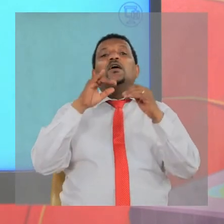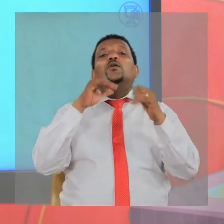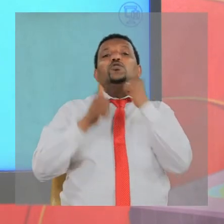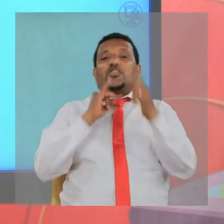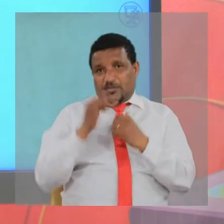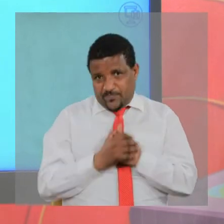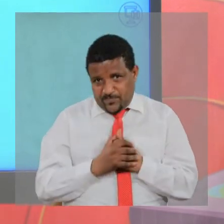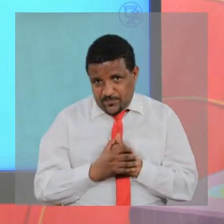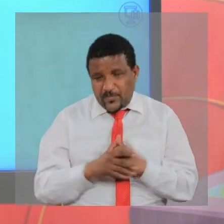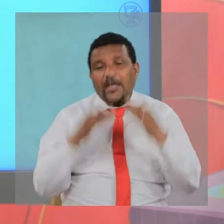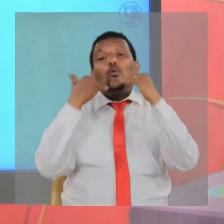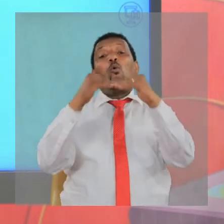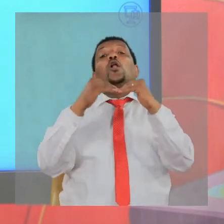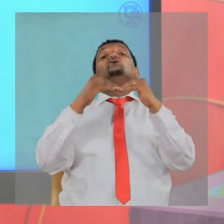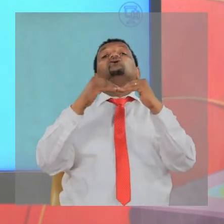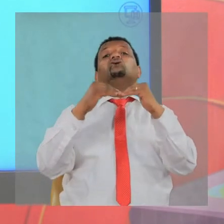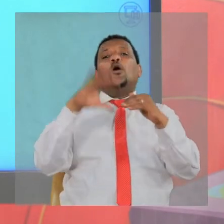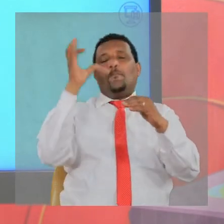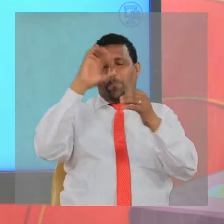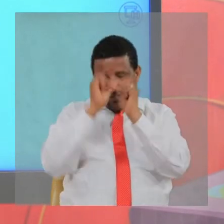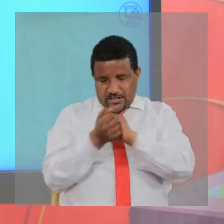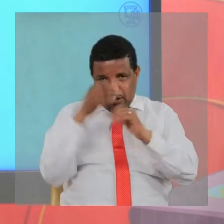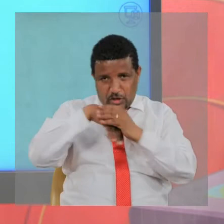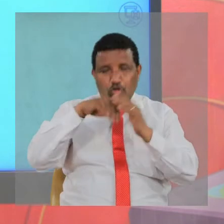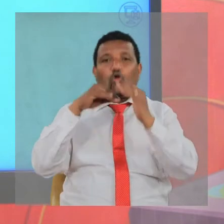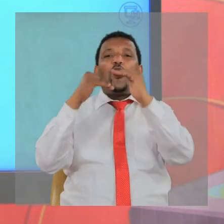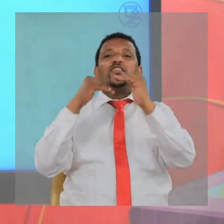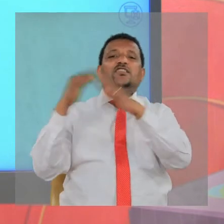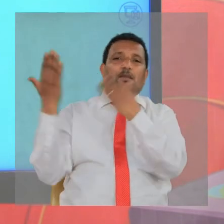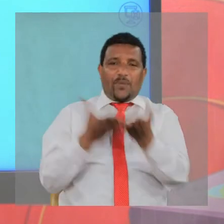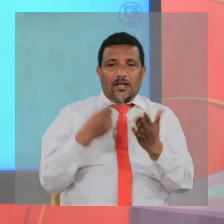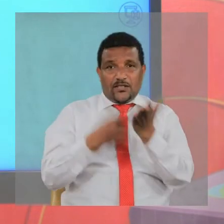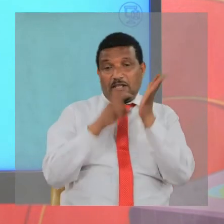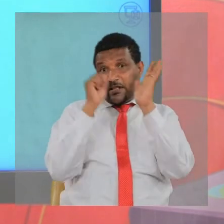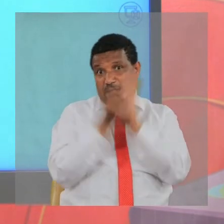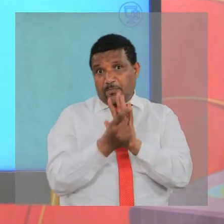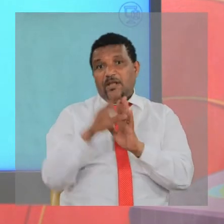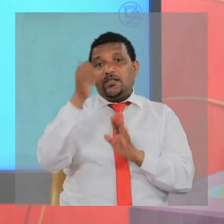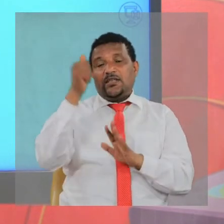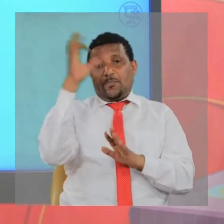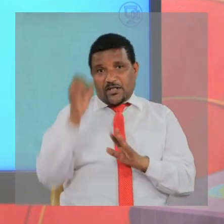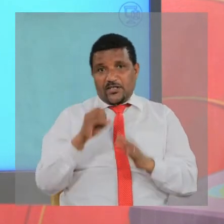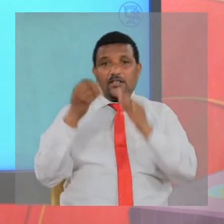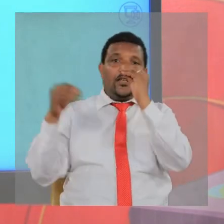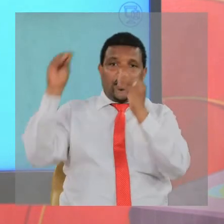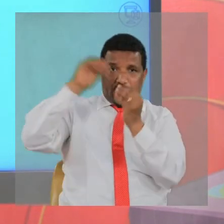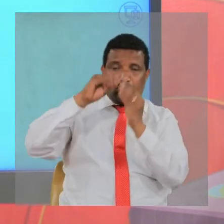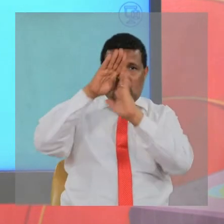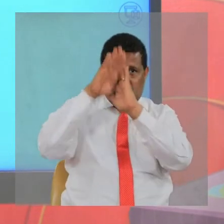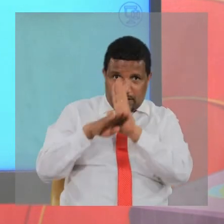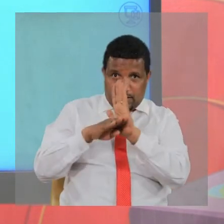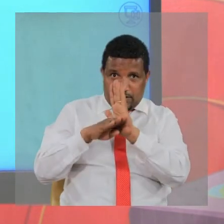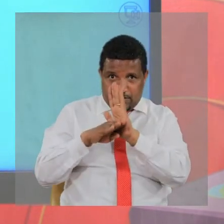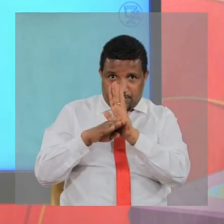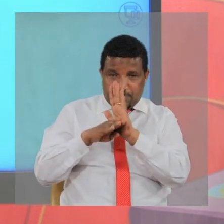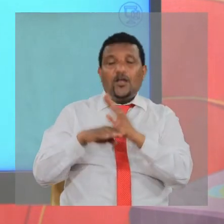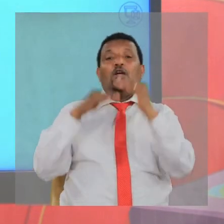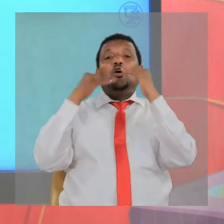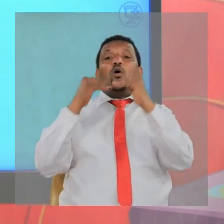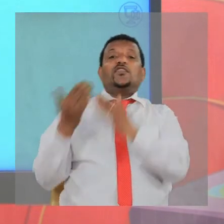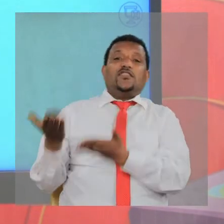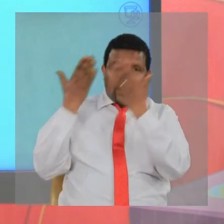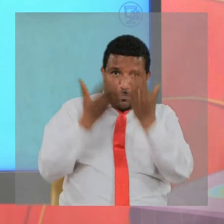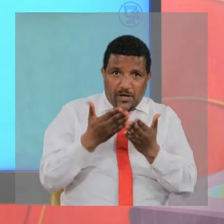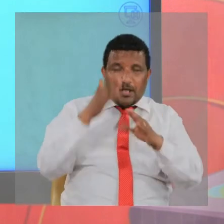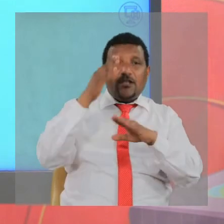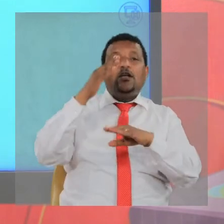is equal to the percentage change in quantity supplied. From this example is a 10% increase or decrease in quantity supplied